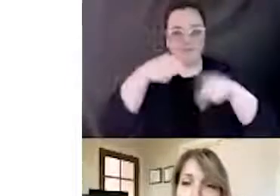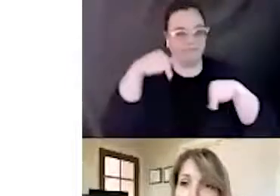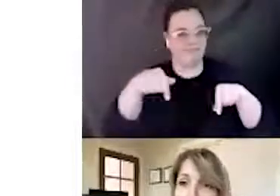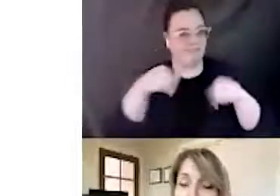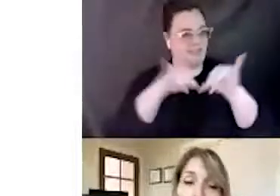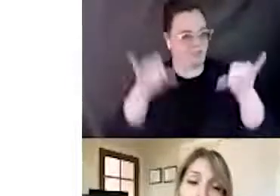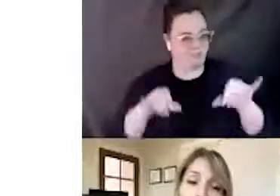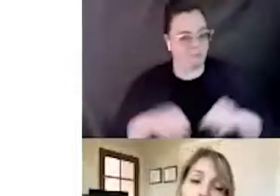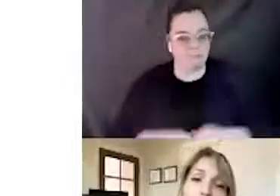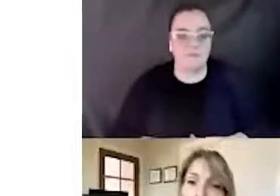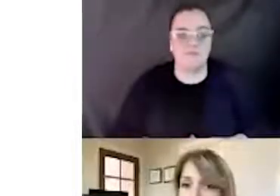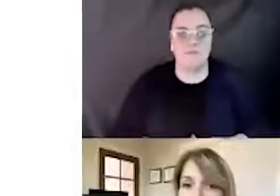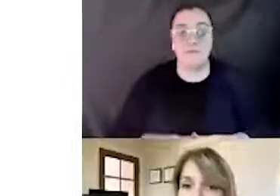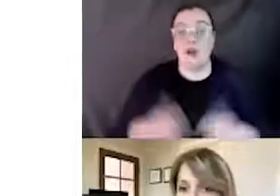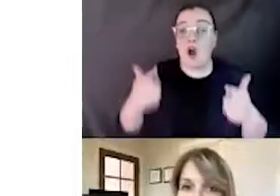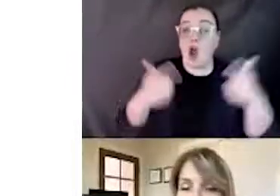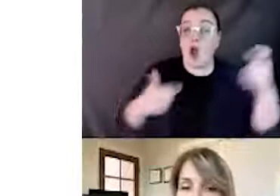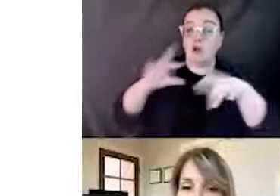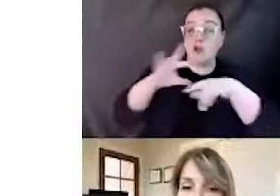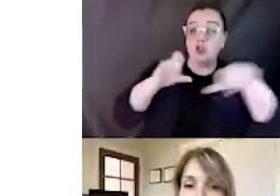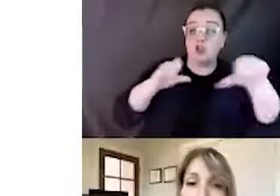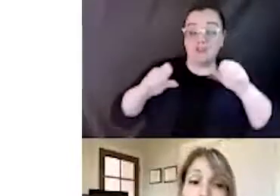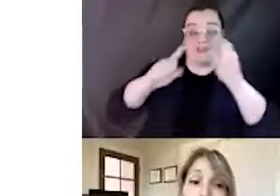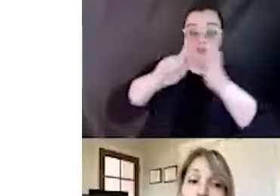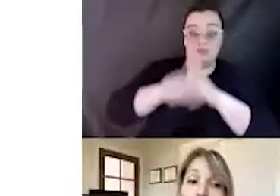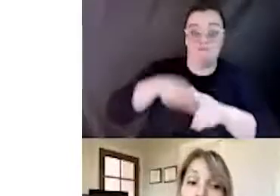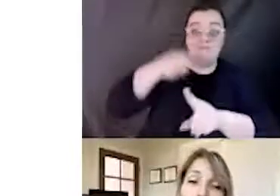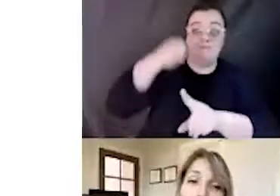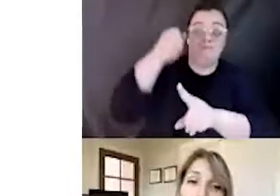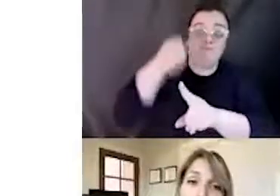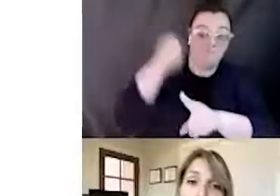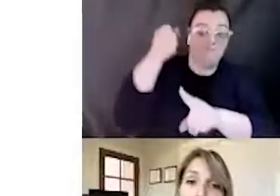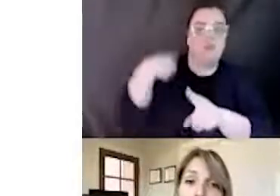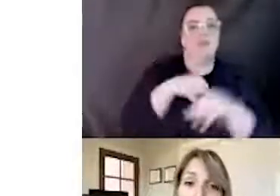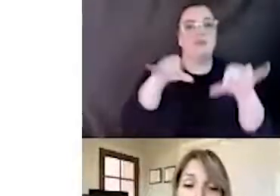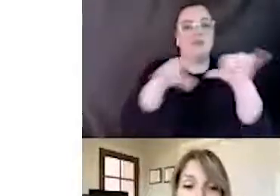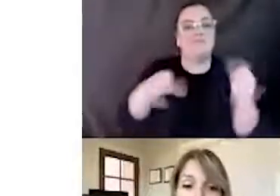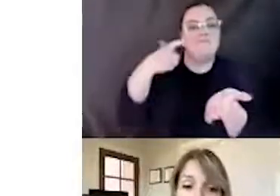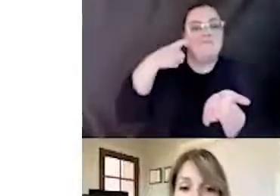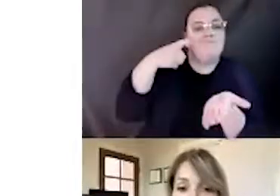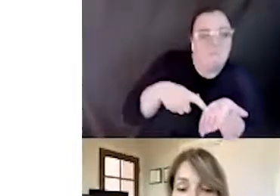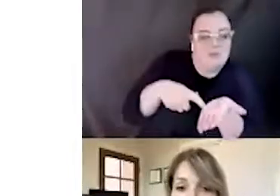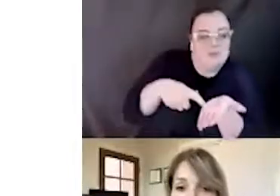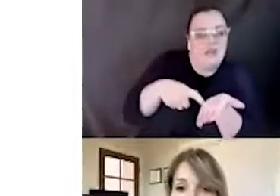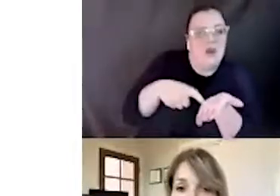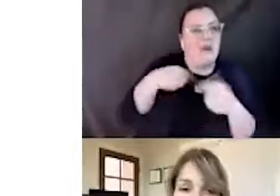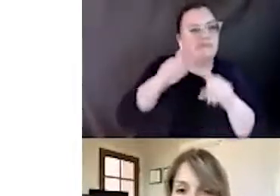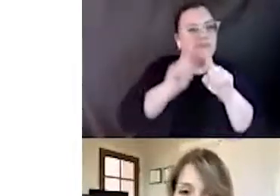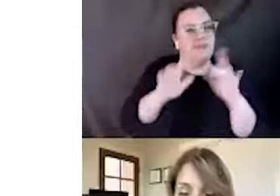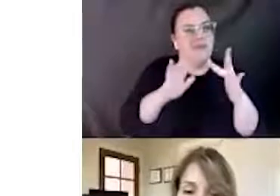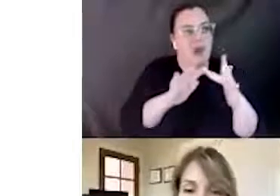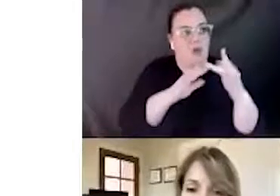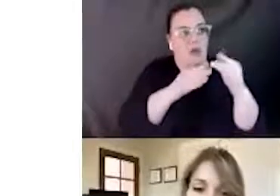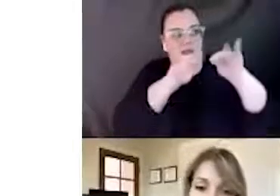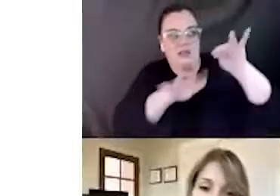When a large earthquake occurs somewhere within our alerting boundary, our system detects the waves using our network of sensors. This map is a